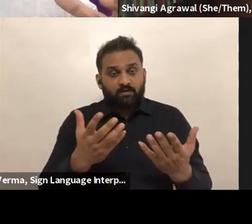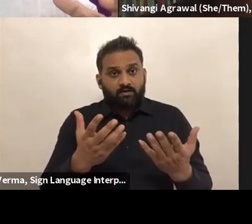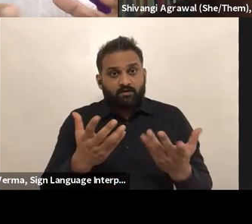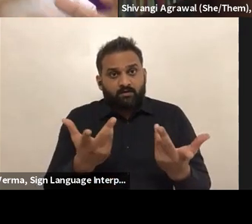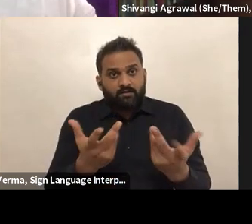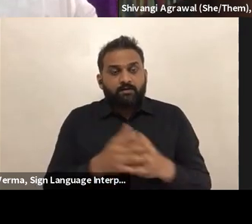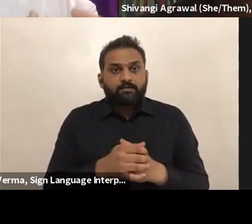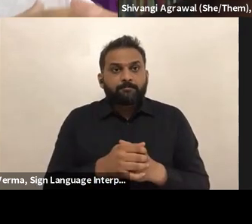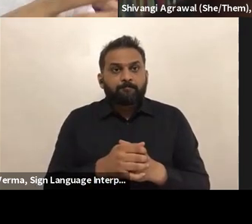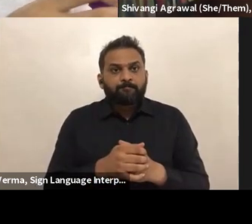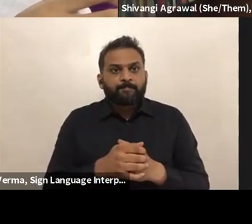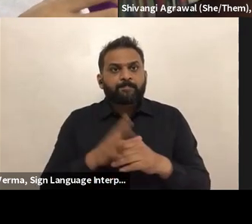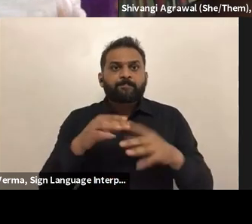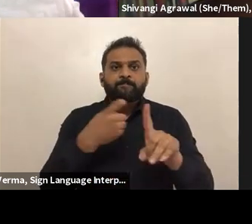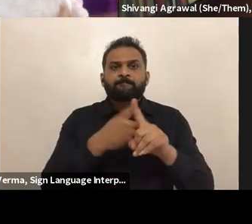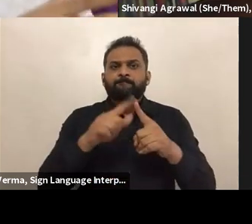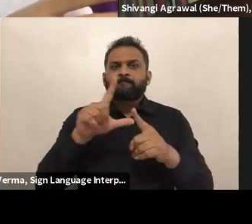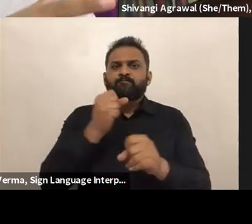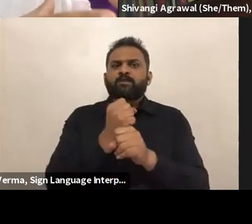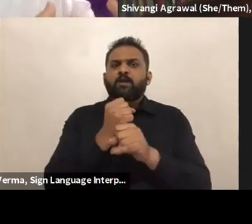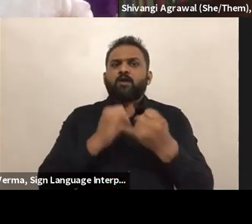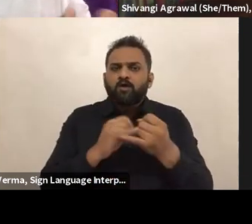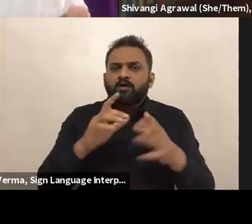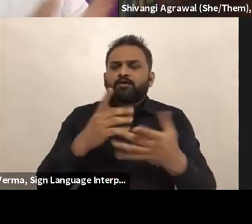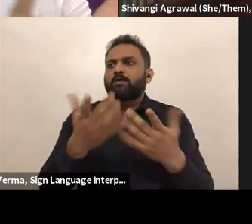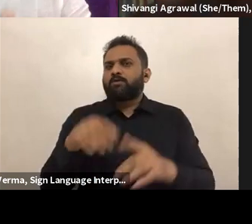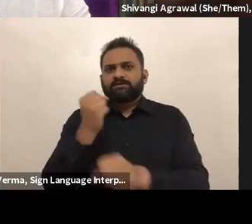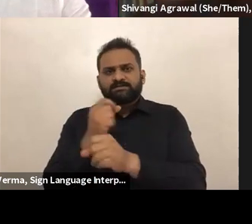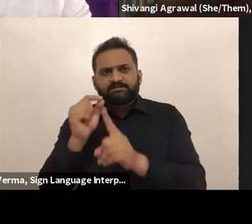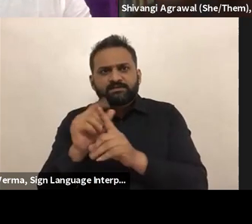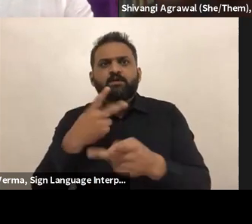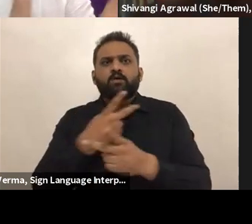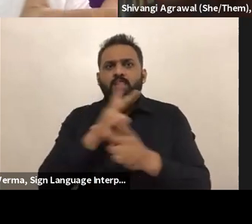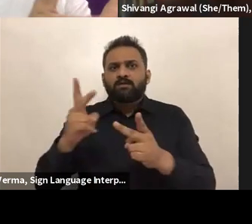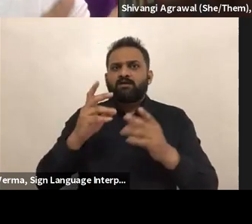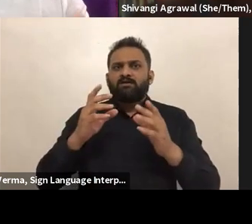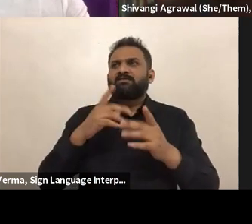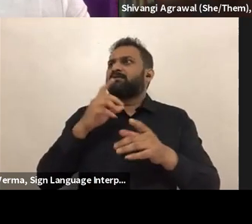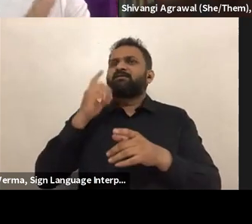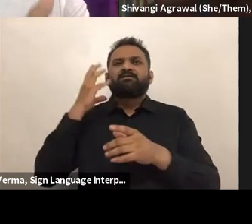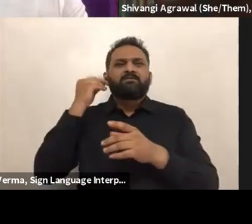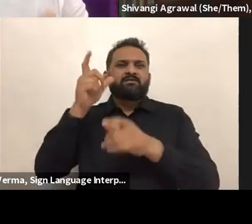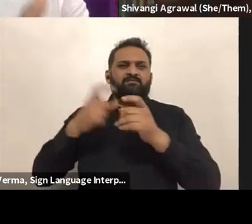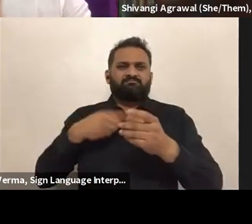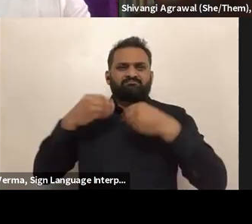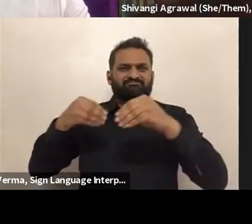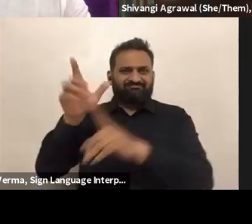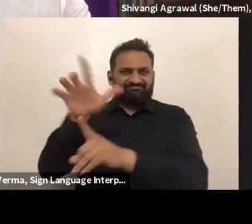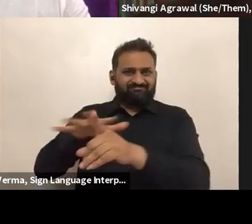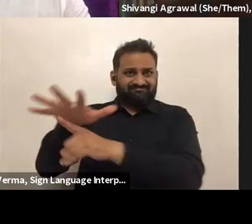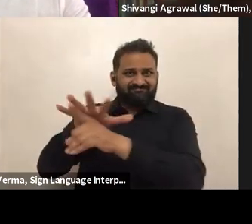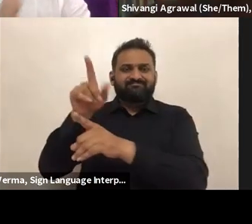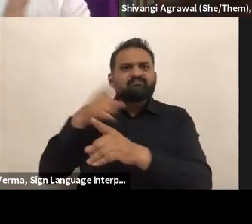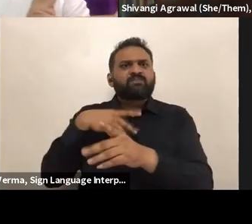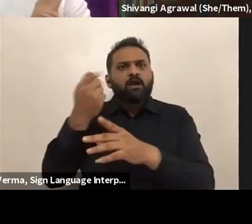when Kellogg's and GP and the other clients that I had in the US, they already had those pronounced policies